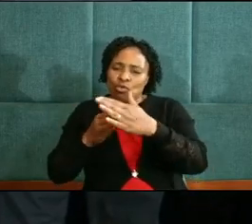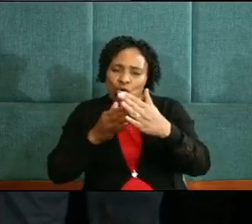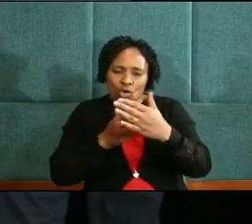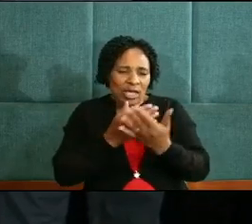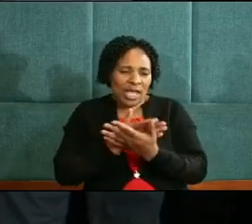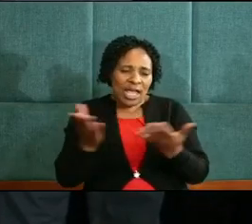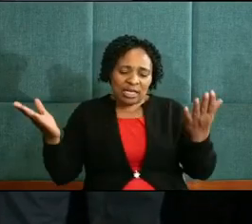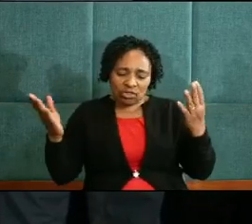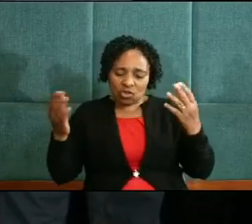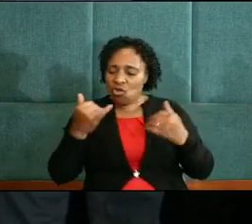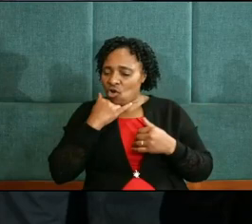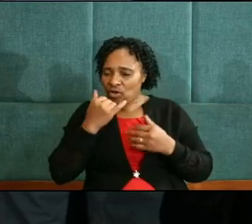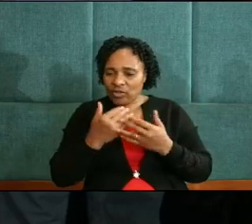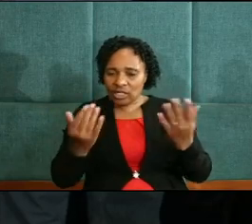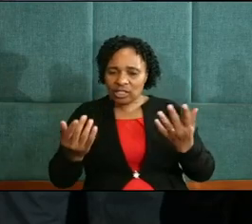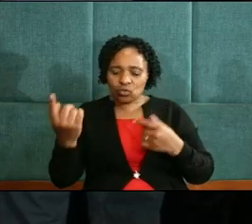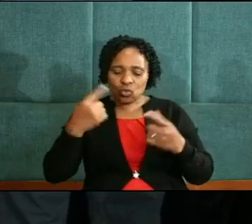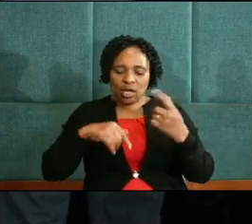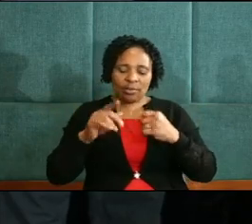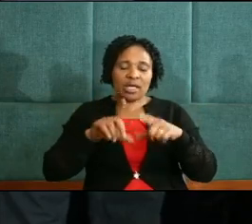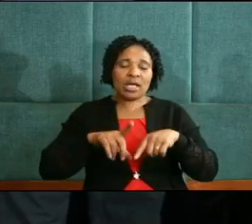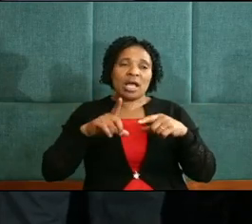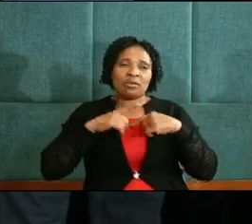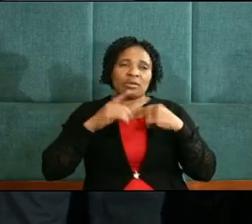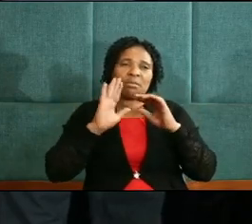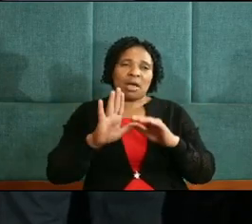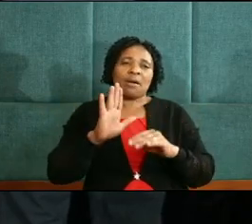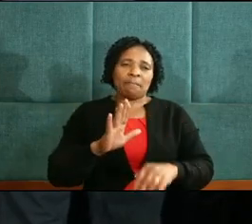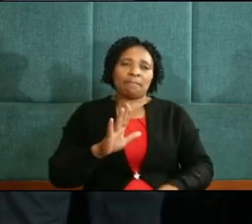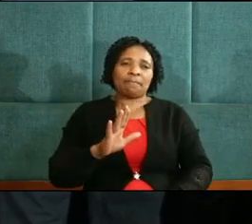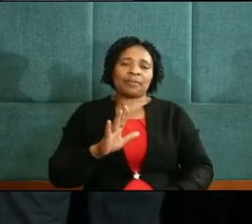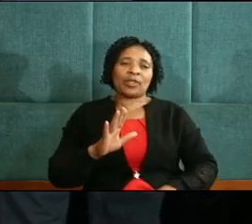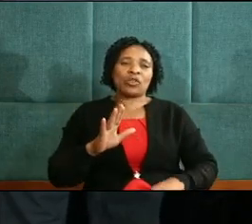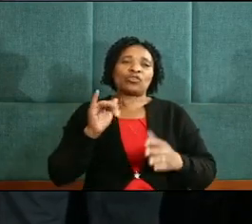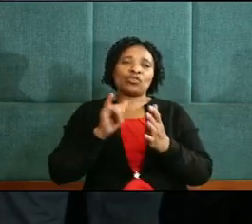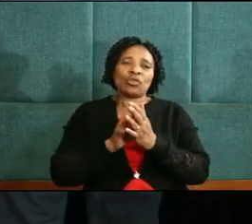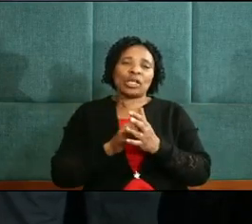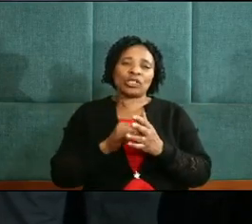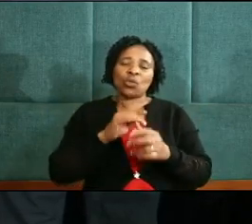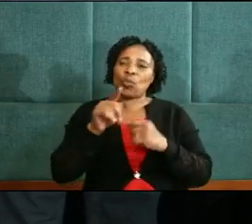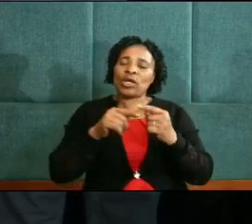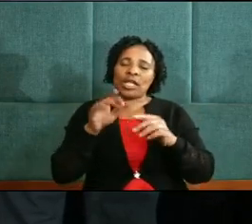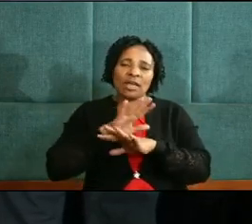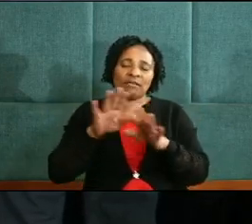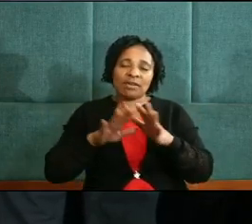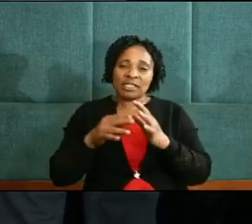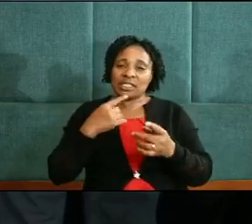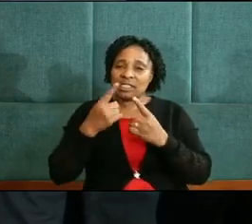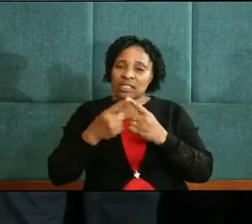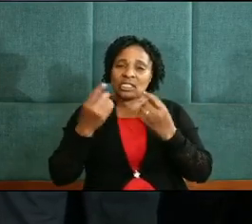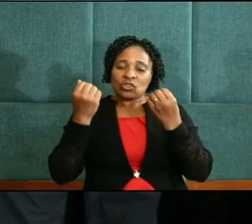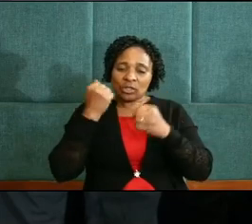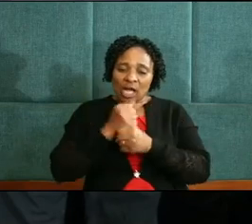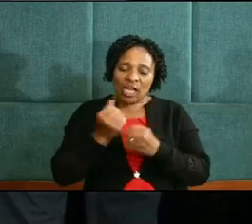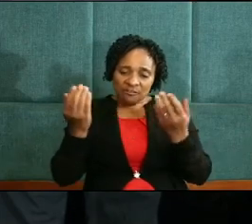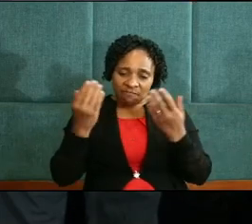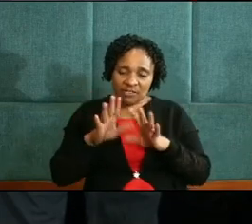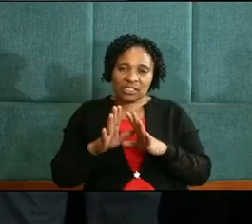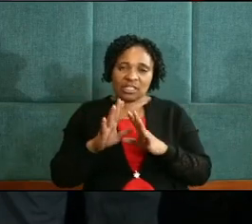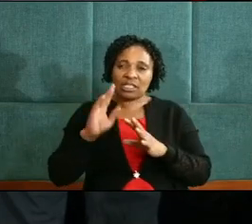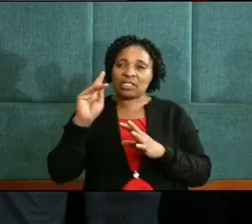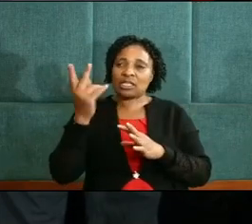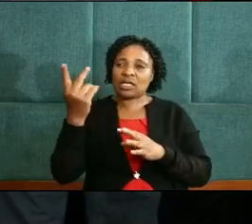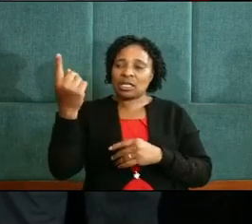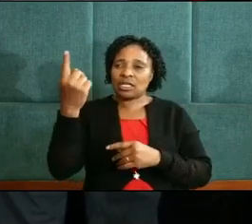evil thing from coming into their lives, so that when everything is said and done, and you come a